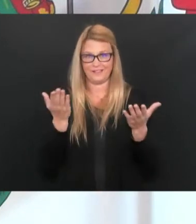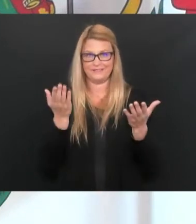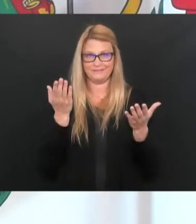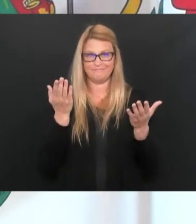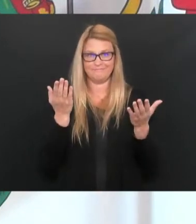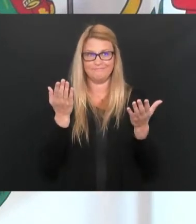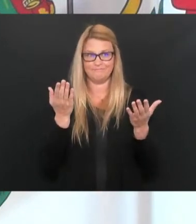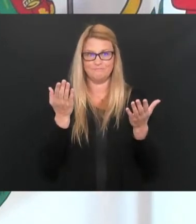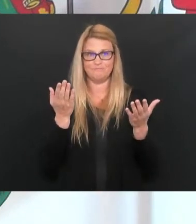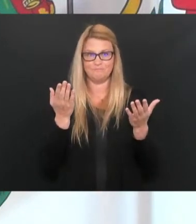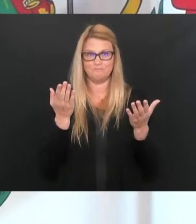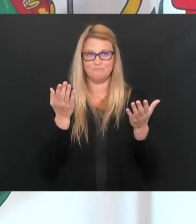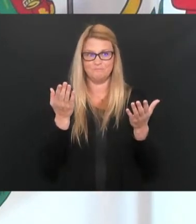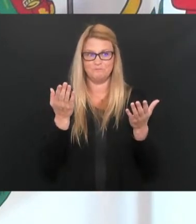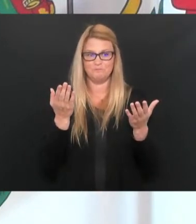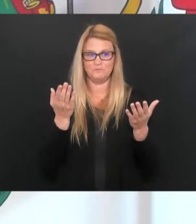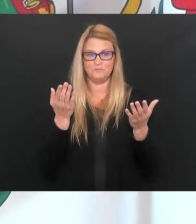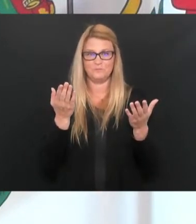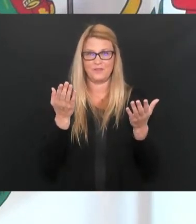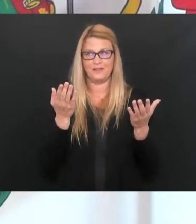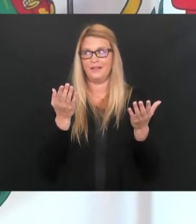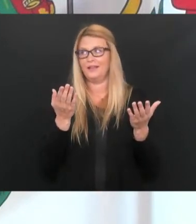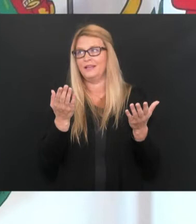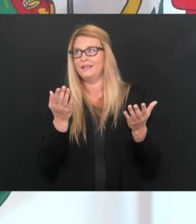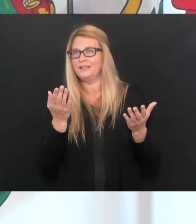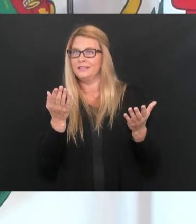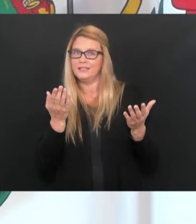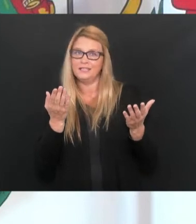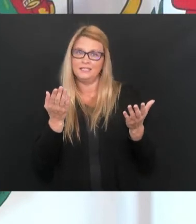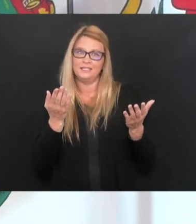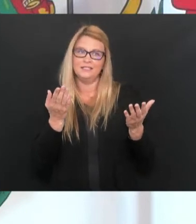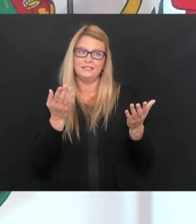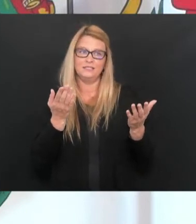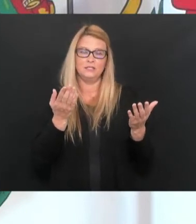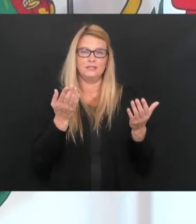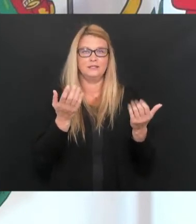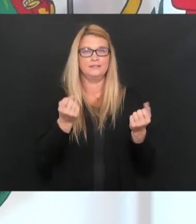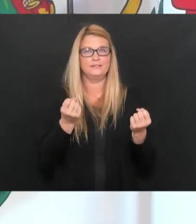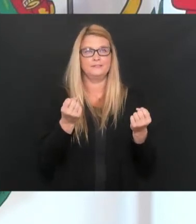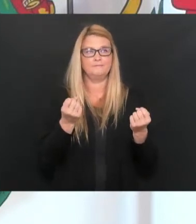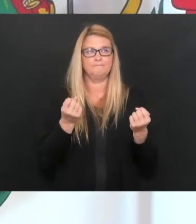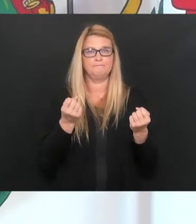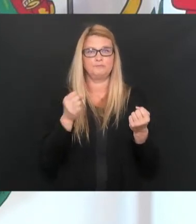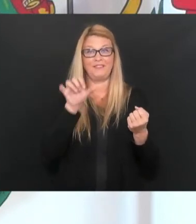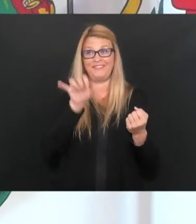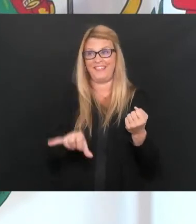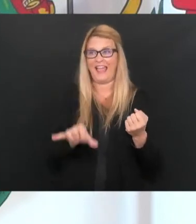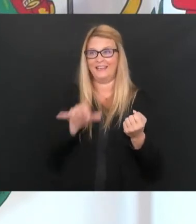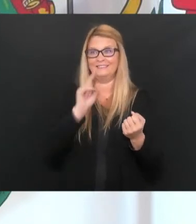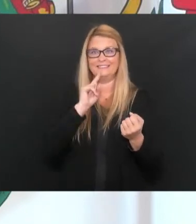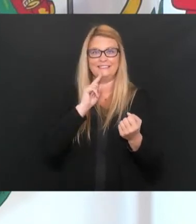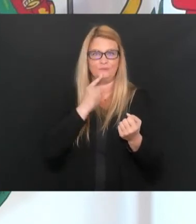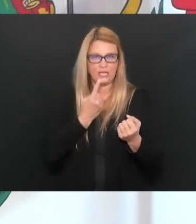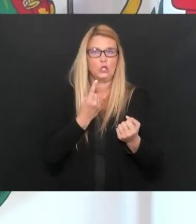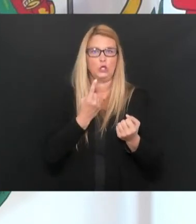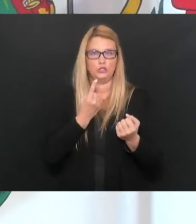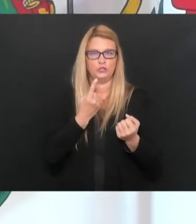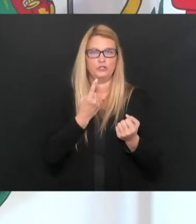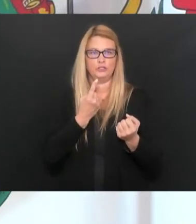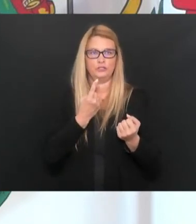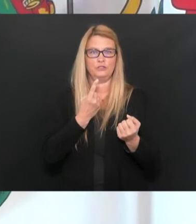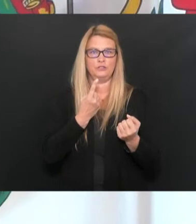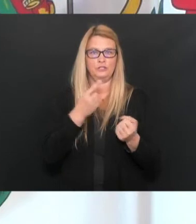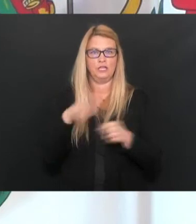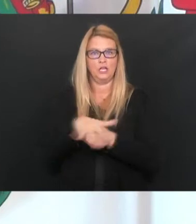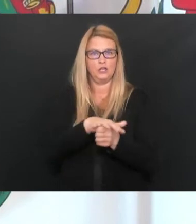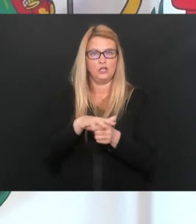mean, and this is just how severe, the